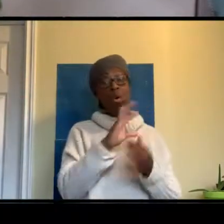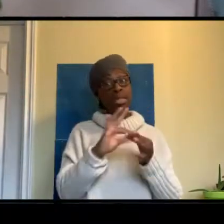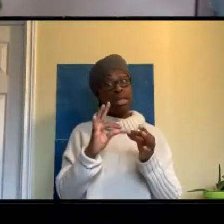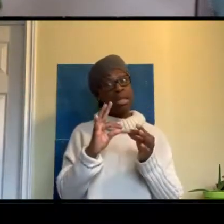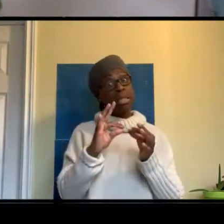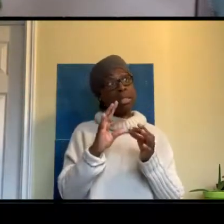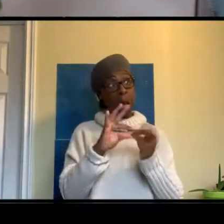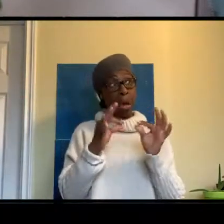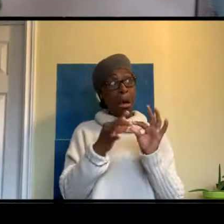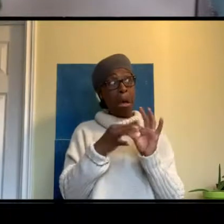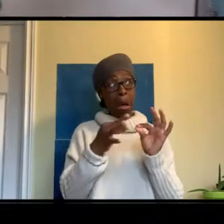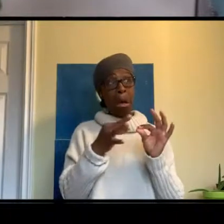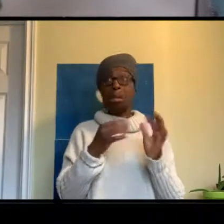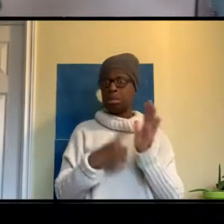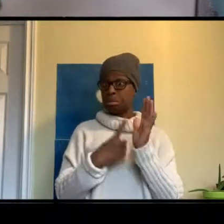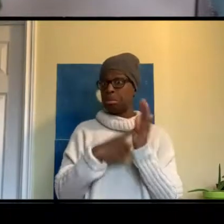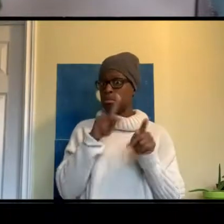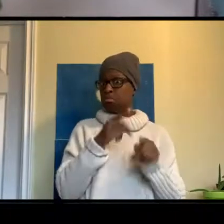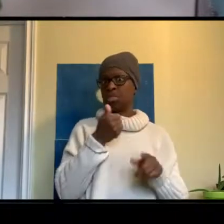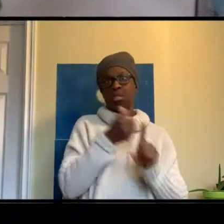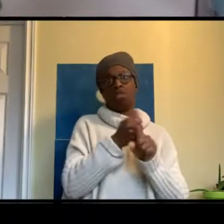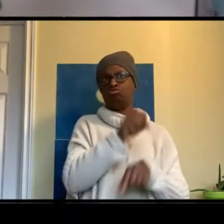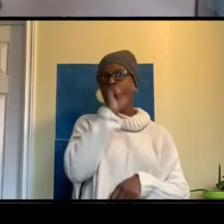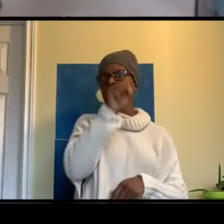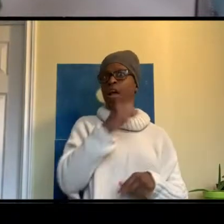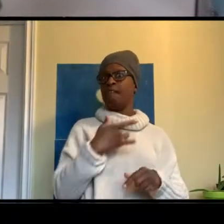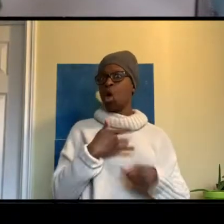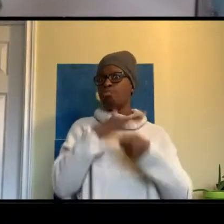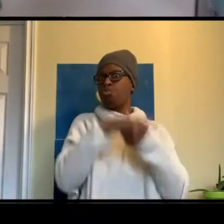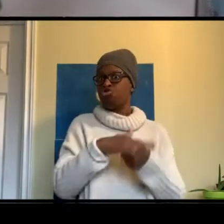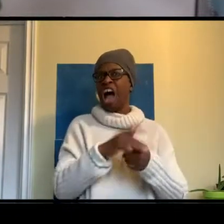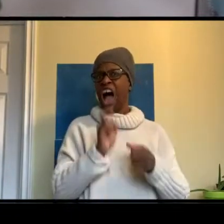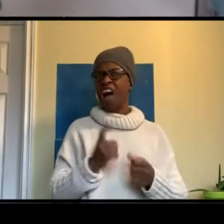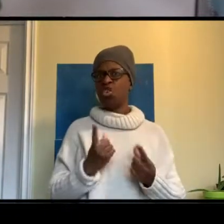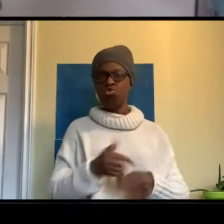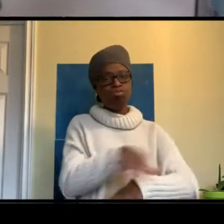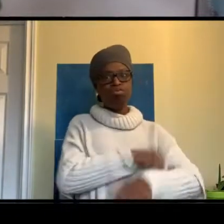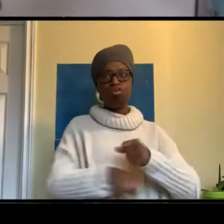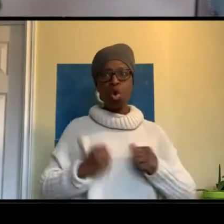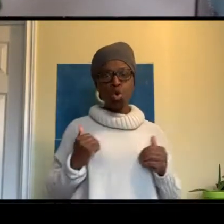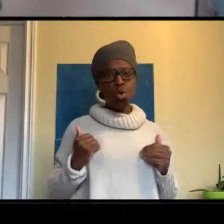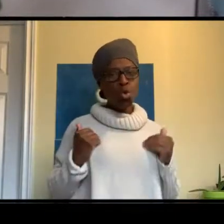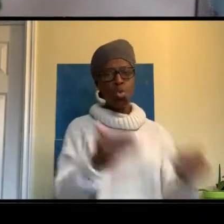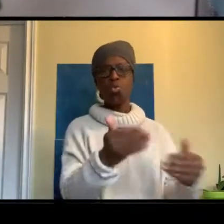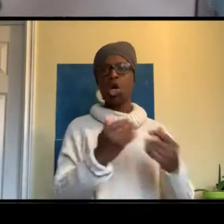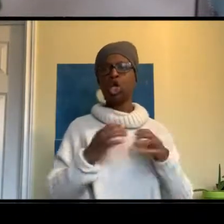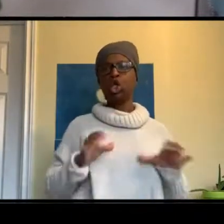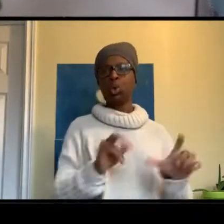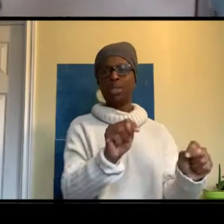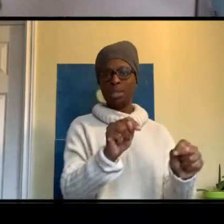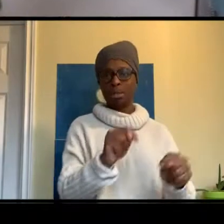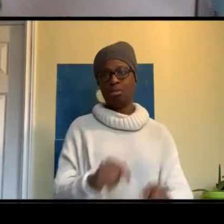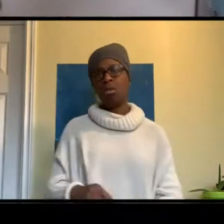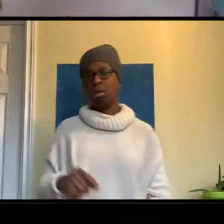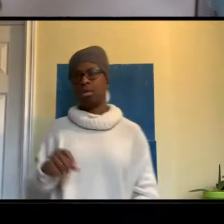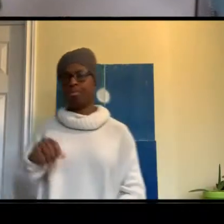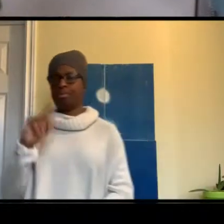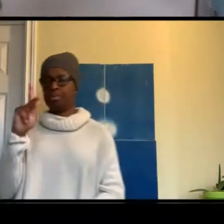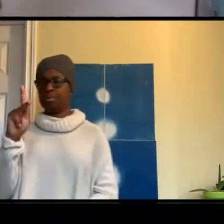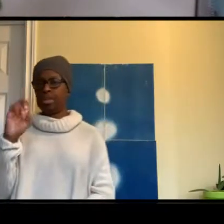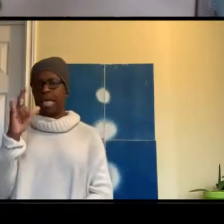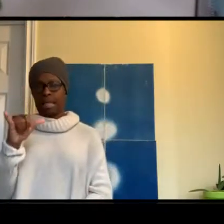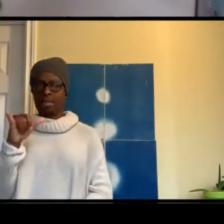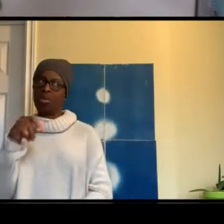works for me because if I'm, you know, I got months. That's months away. I can look at TikTok for